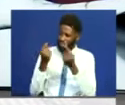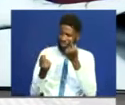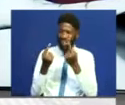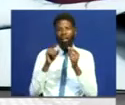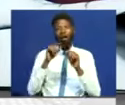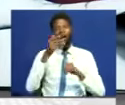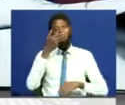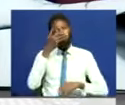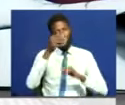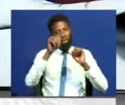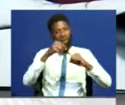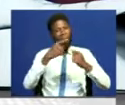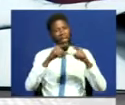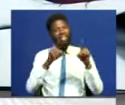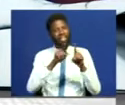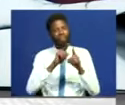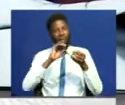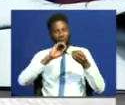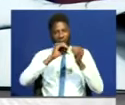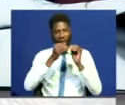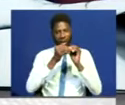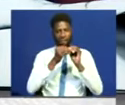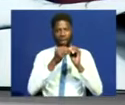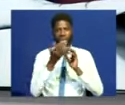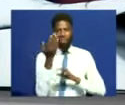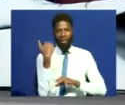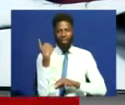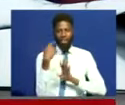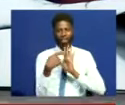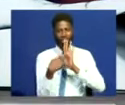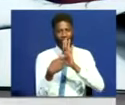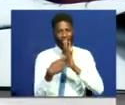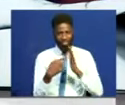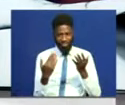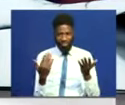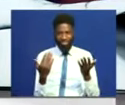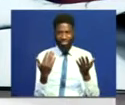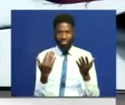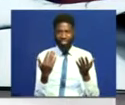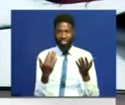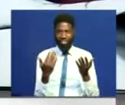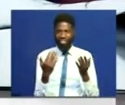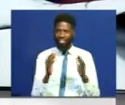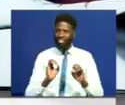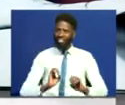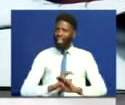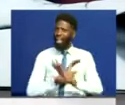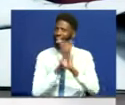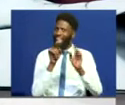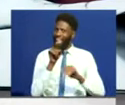have seen this has been a recurring theme every year. What are we missing to do to curb such cases?